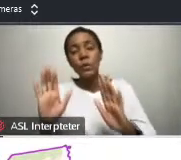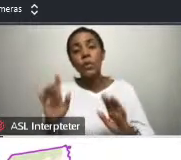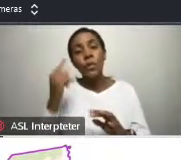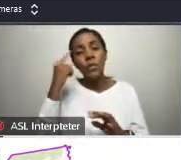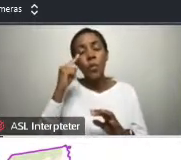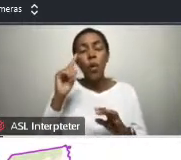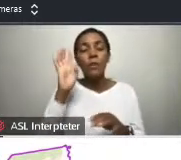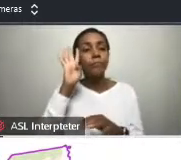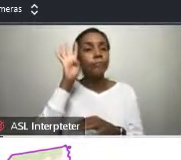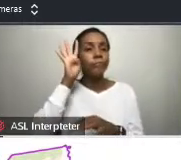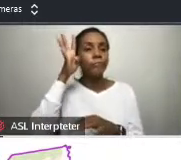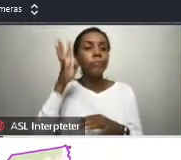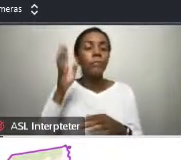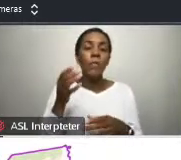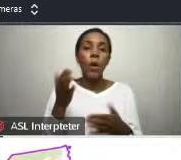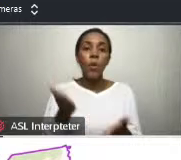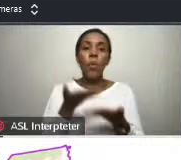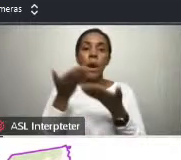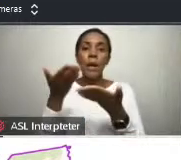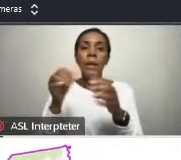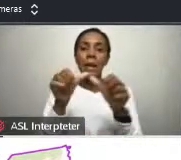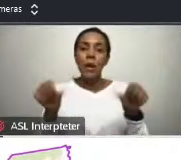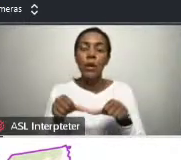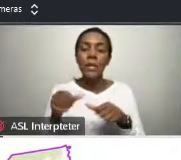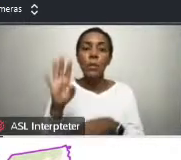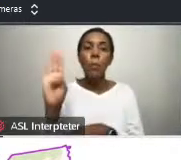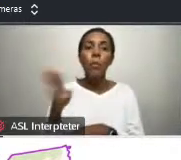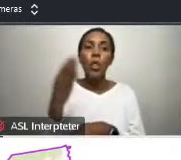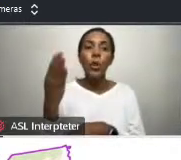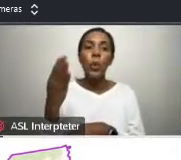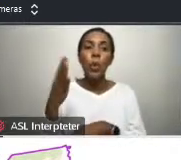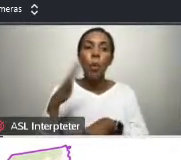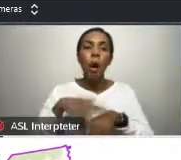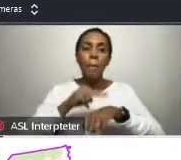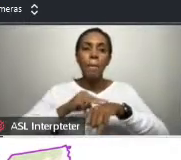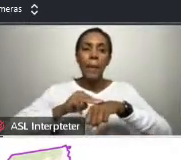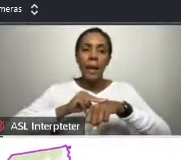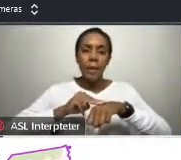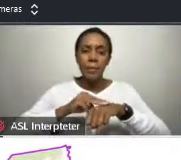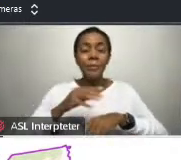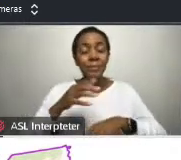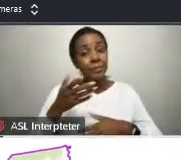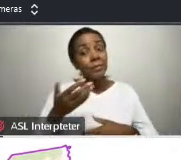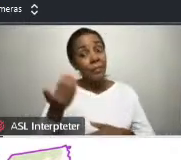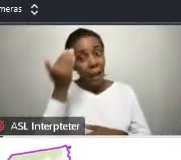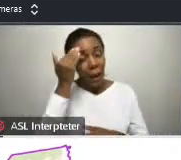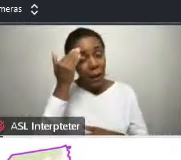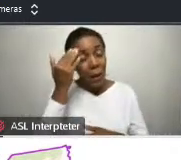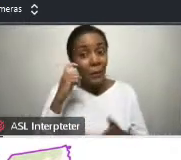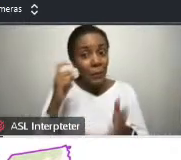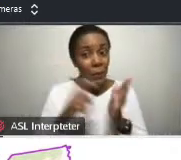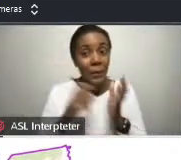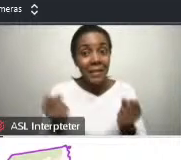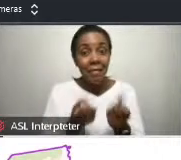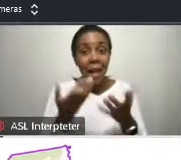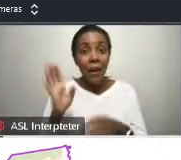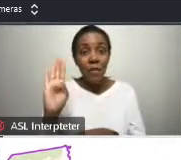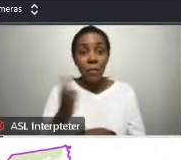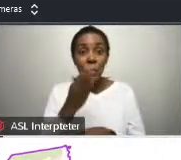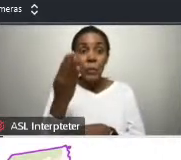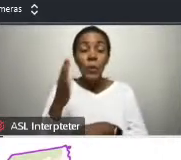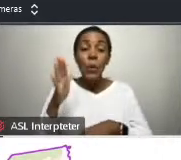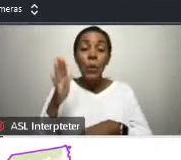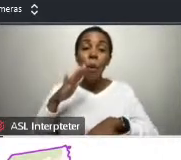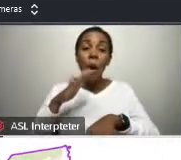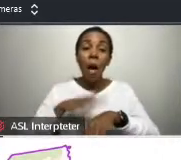that are highlighted in blue on the map. Now, I realize that there are a lot of blue on here, and what we